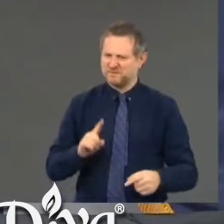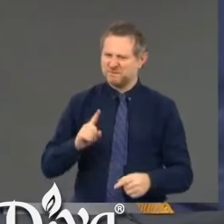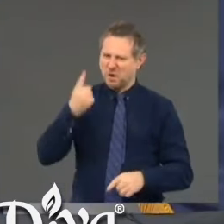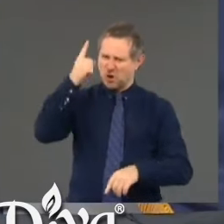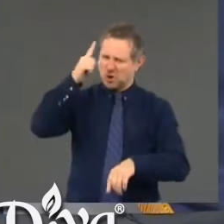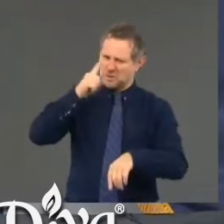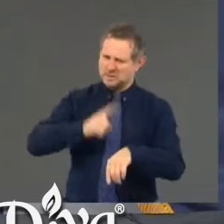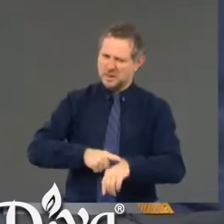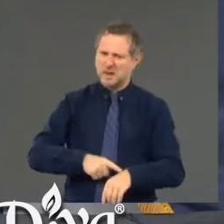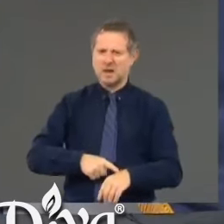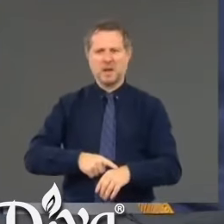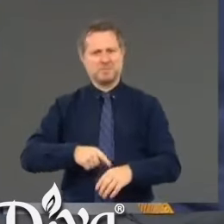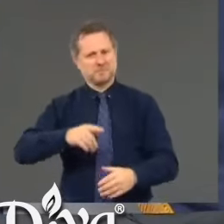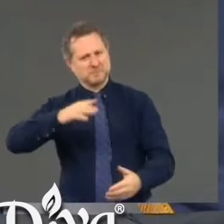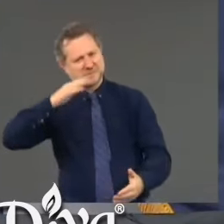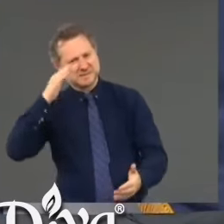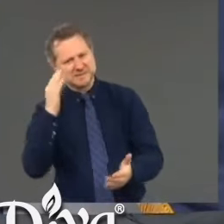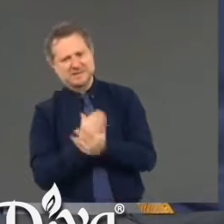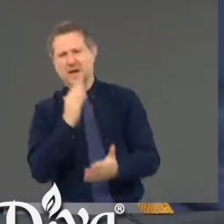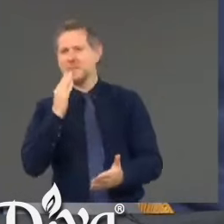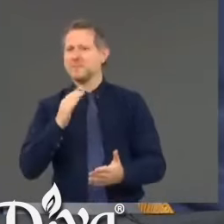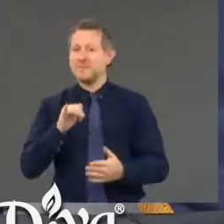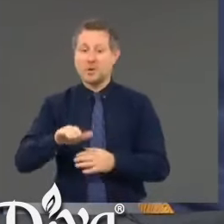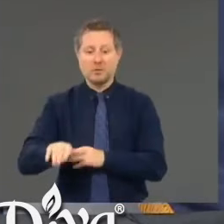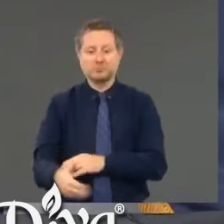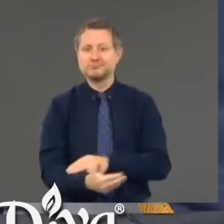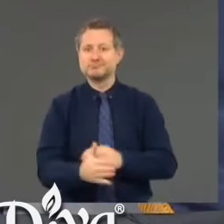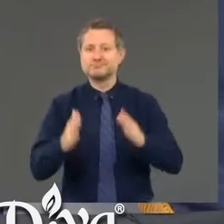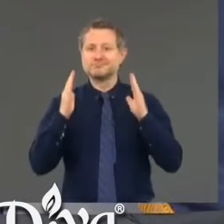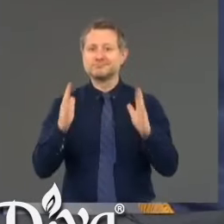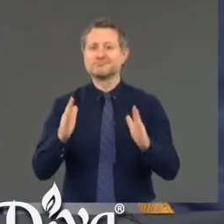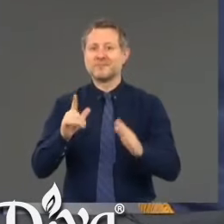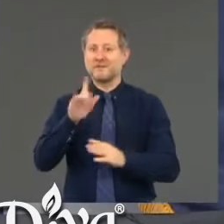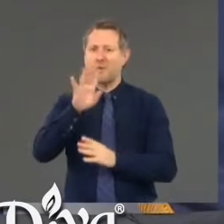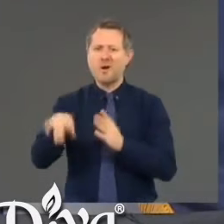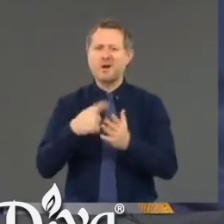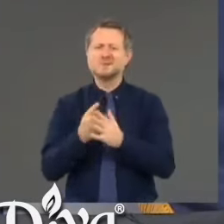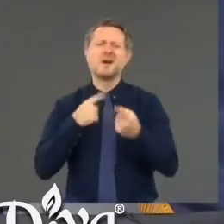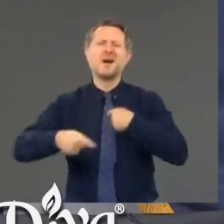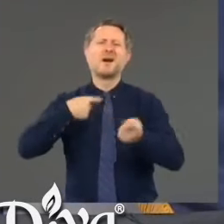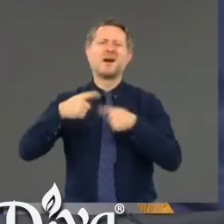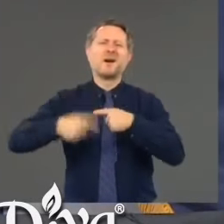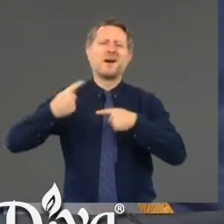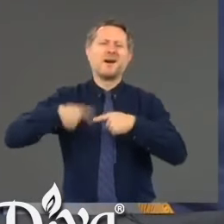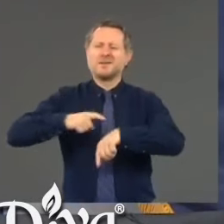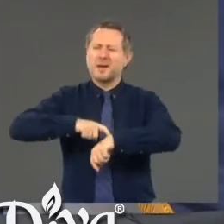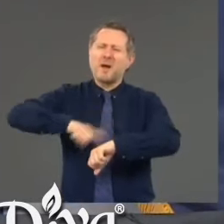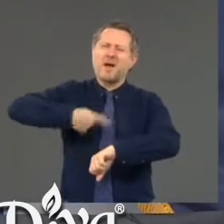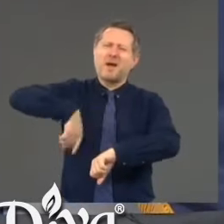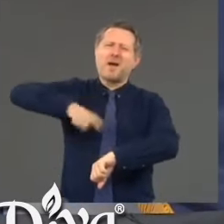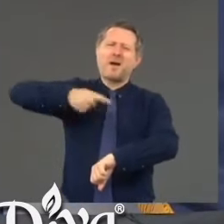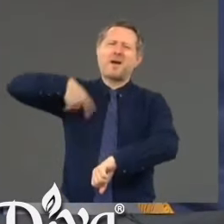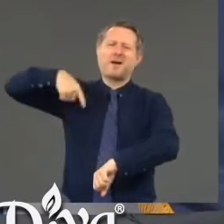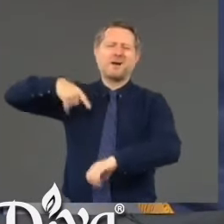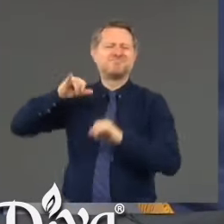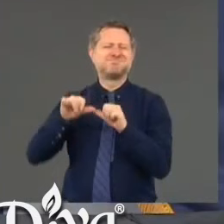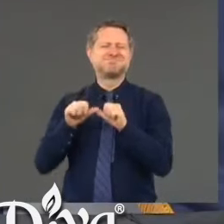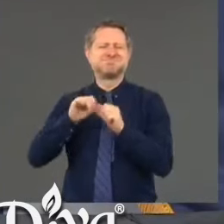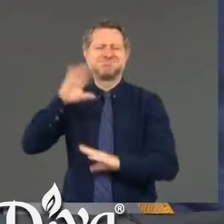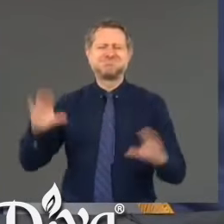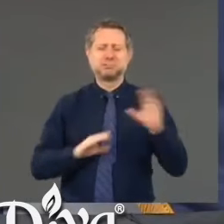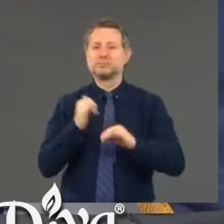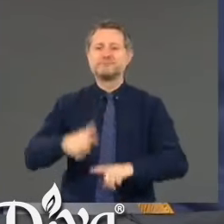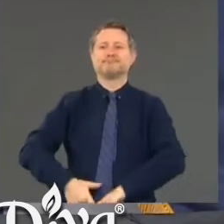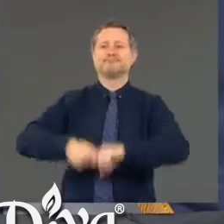for several hours at night. The trains always ran 24 hours a night, 24 hours a day. We stopped running trains for several hours.